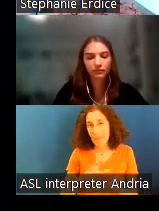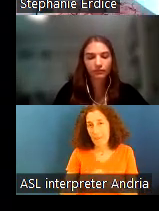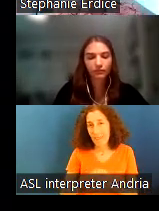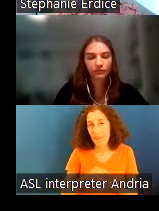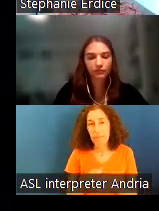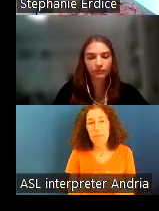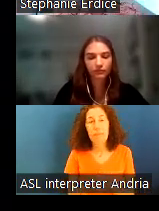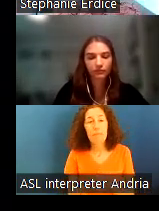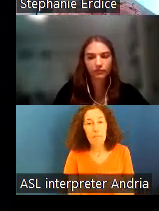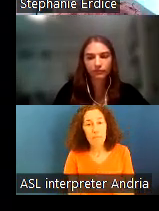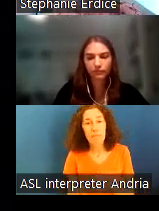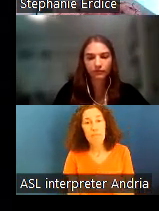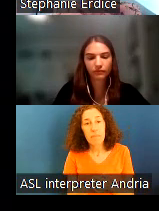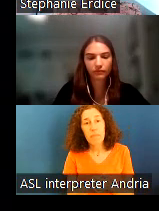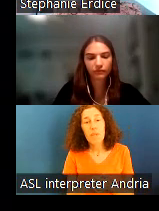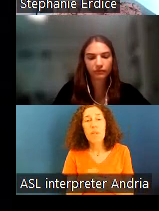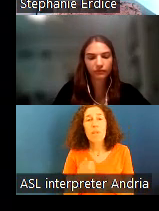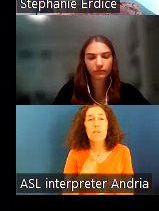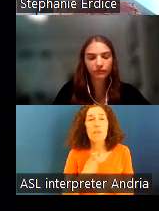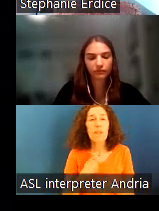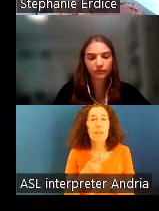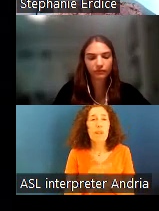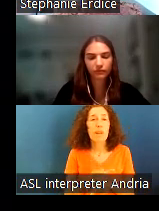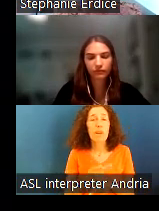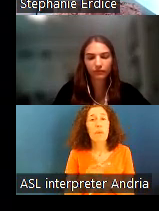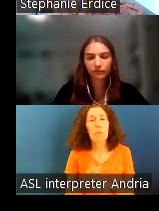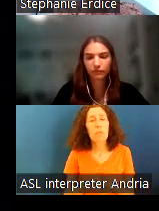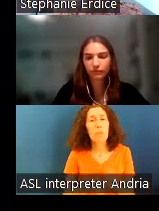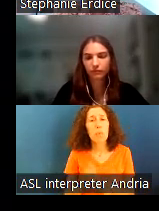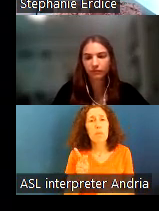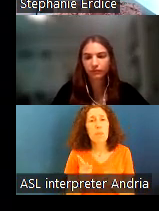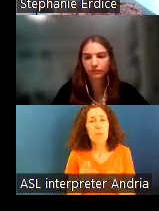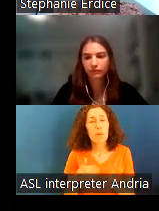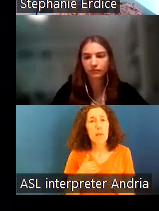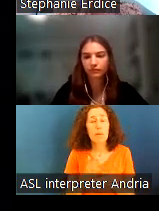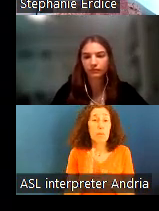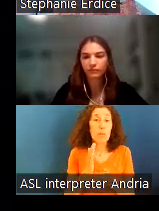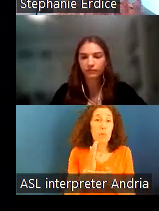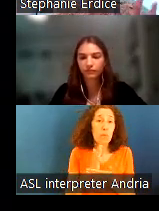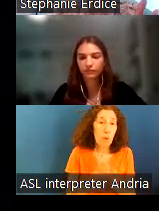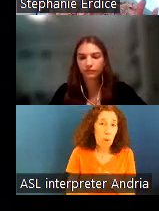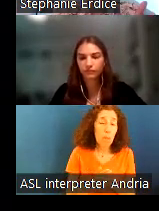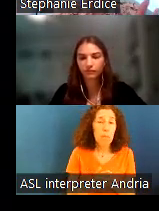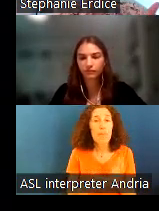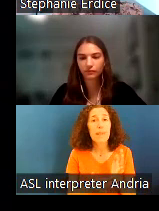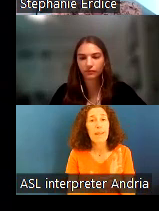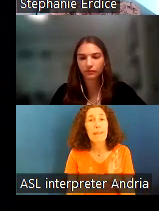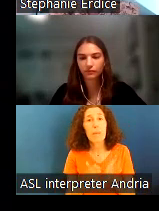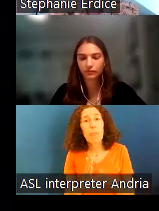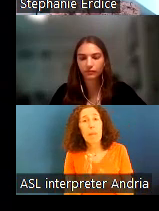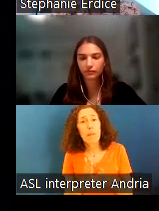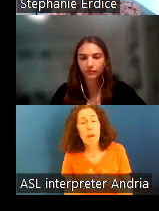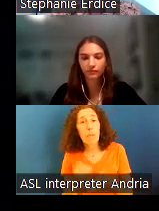of these categories we mentioned. Like they have a couple of really great self-care strategies in 2,